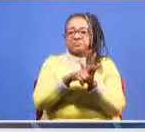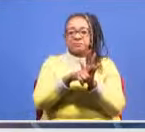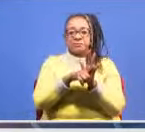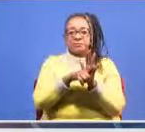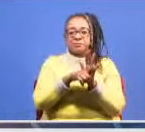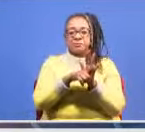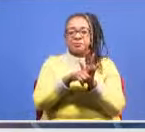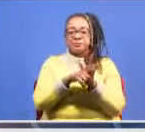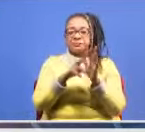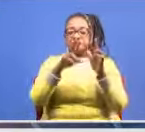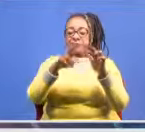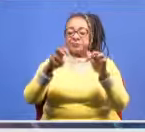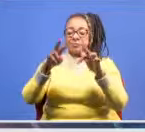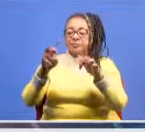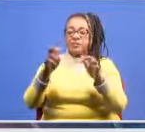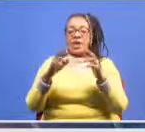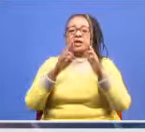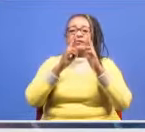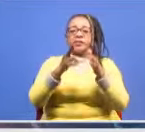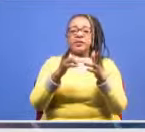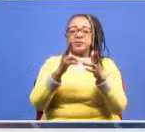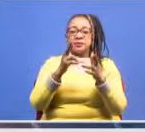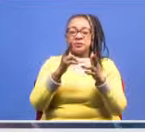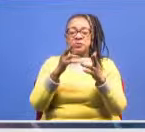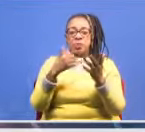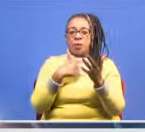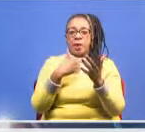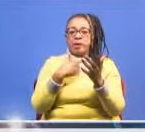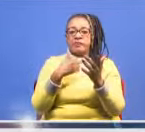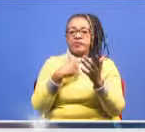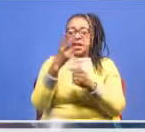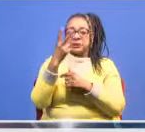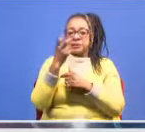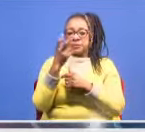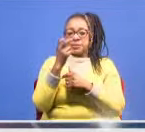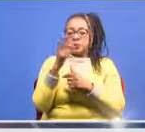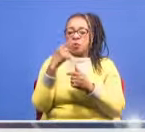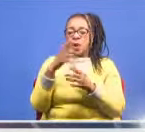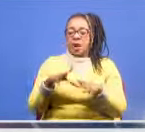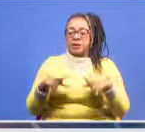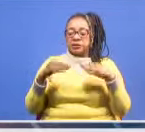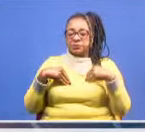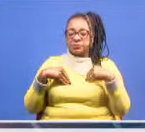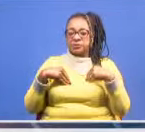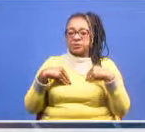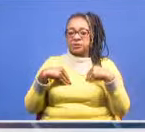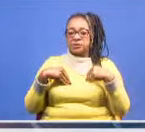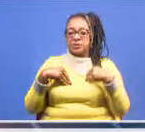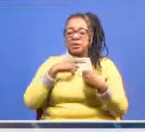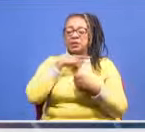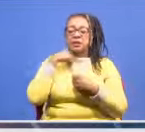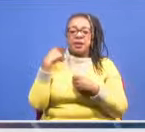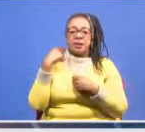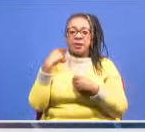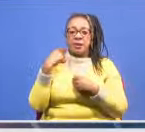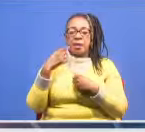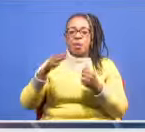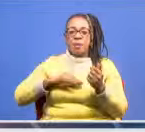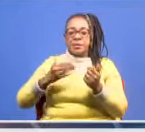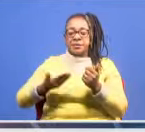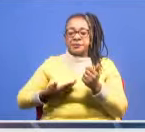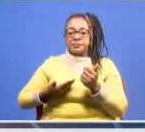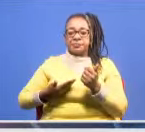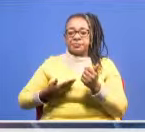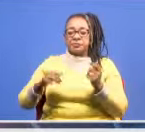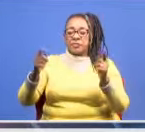far have revealed that there is a suspect who has admitted to apparently killing 42 women in a very